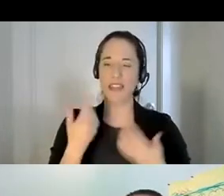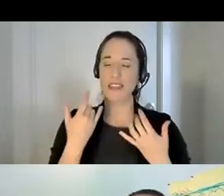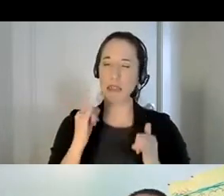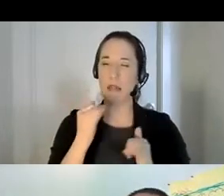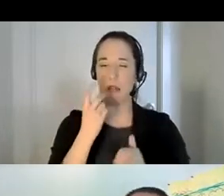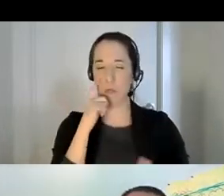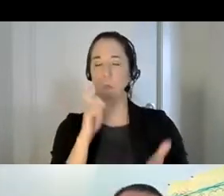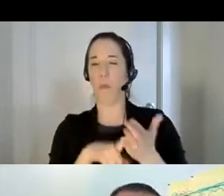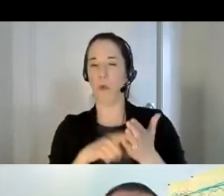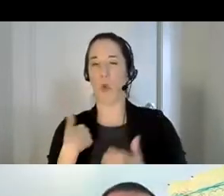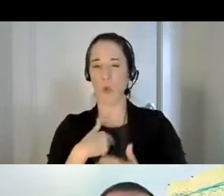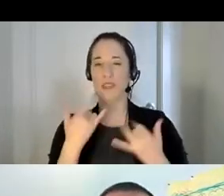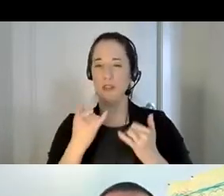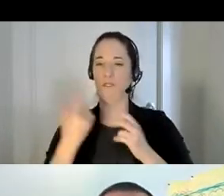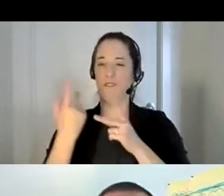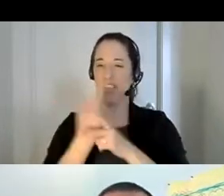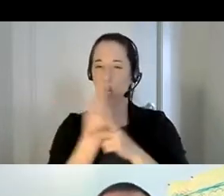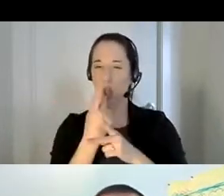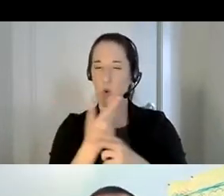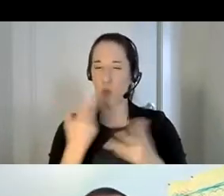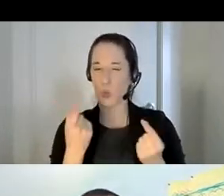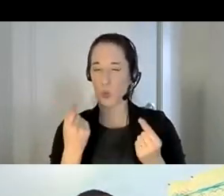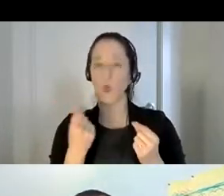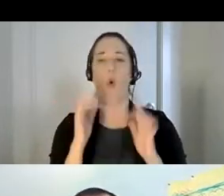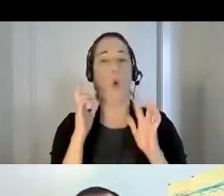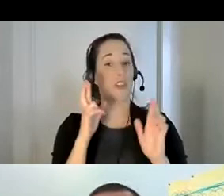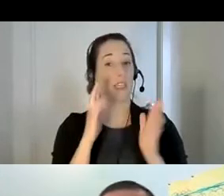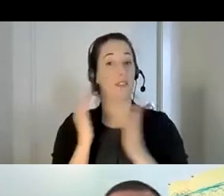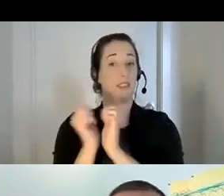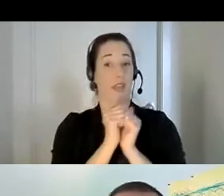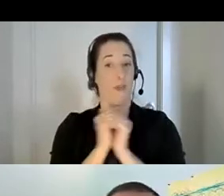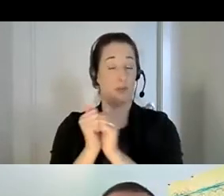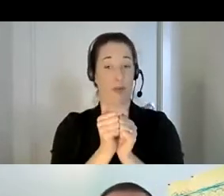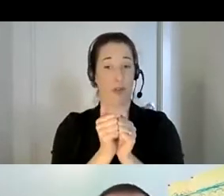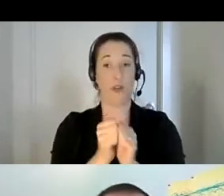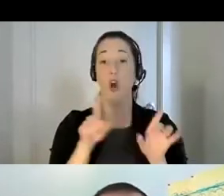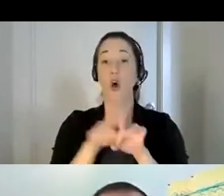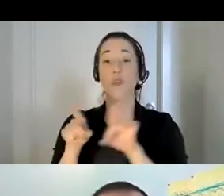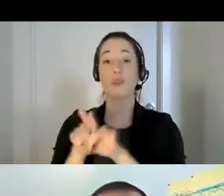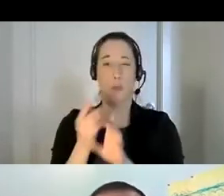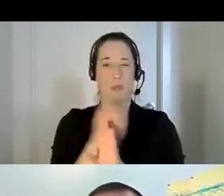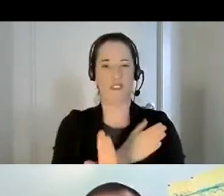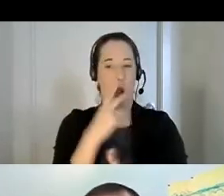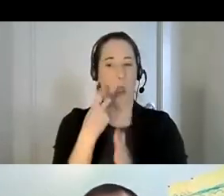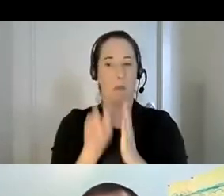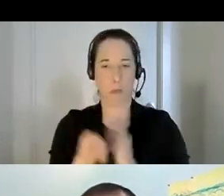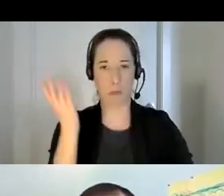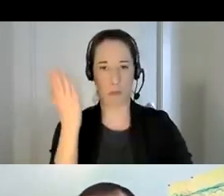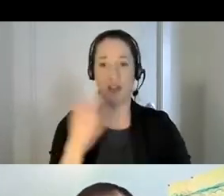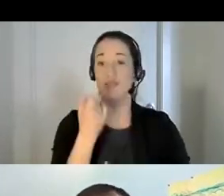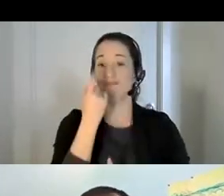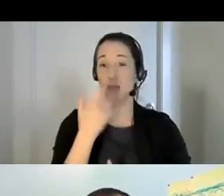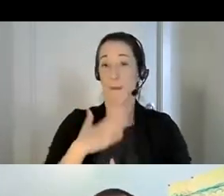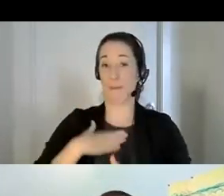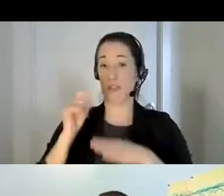out, hopefully together. I also want to preface my presentation with a disclaimer that my training is not in